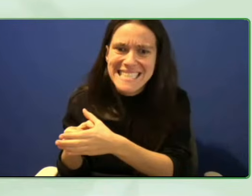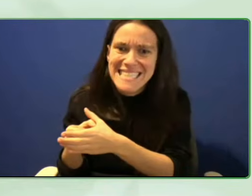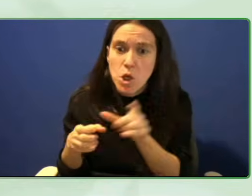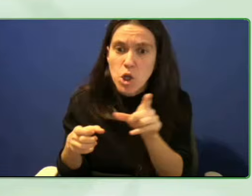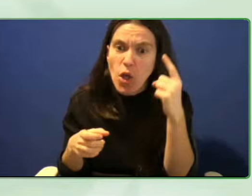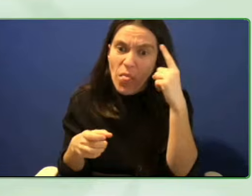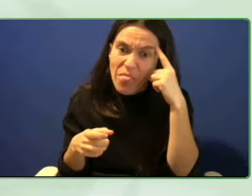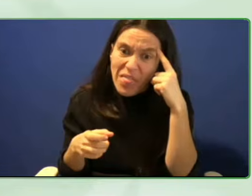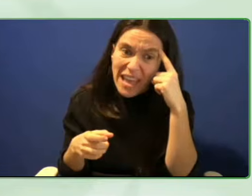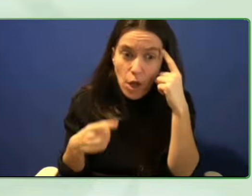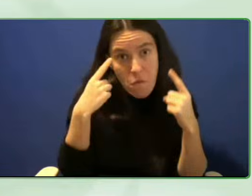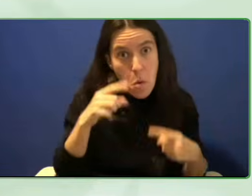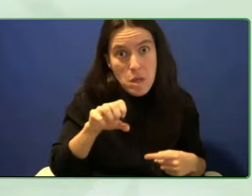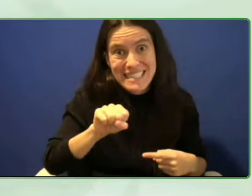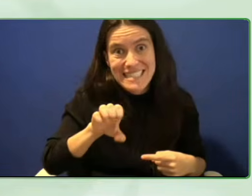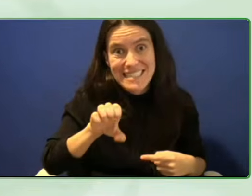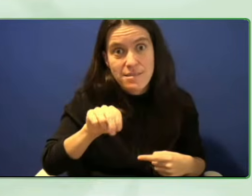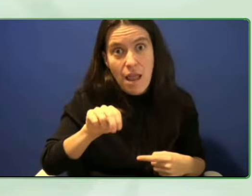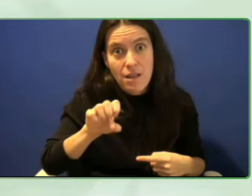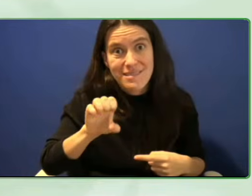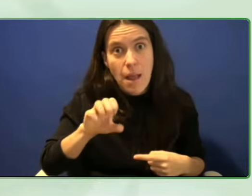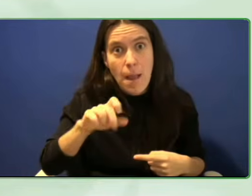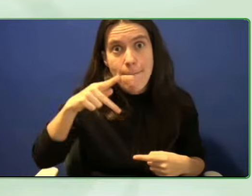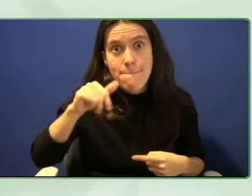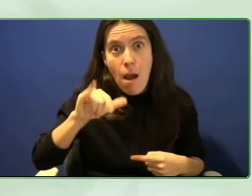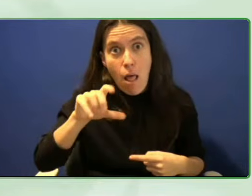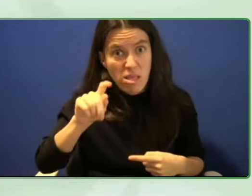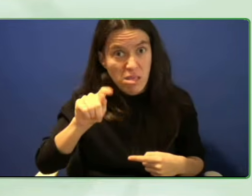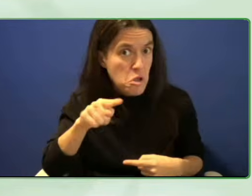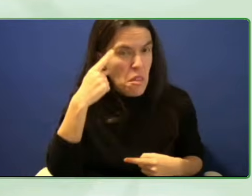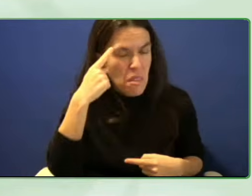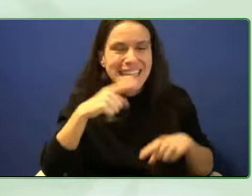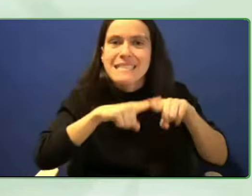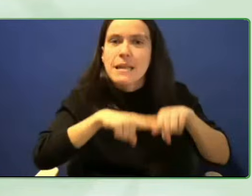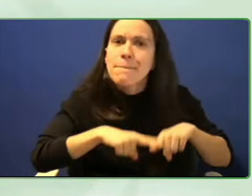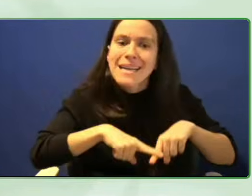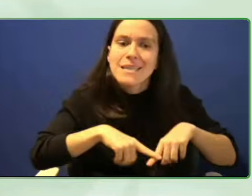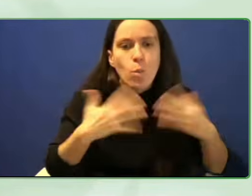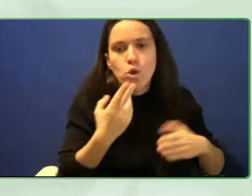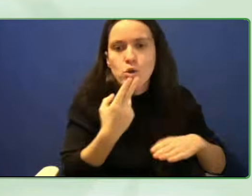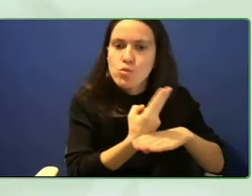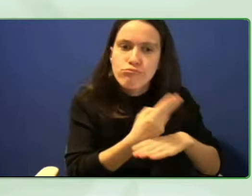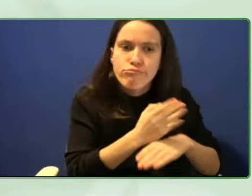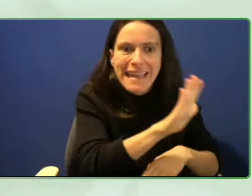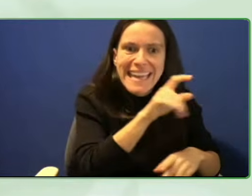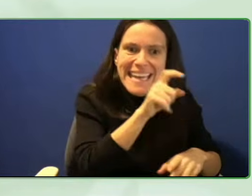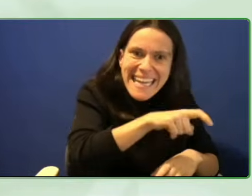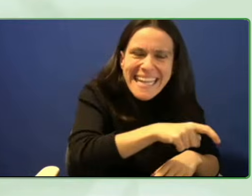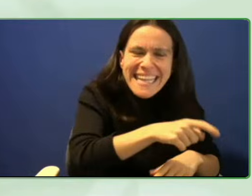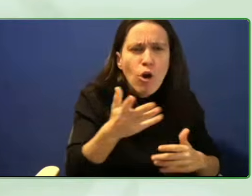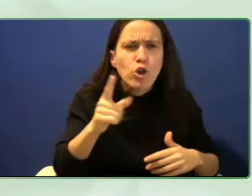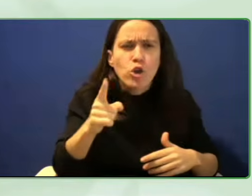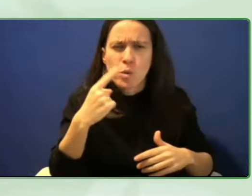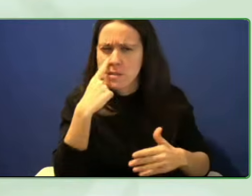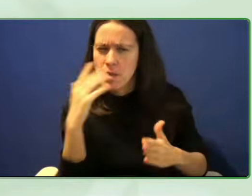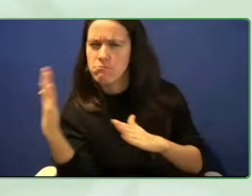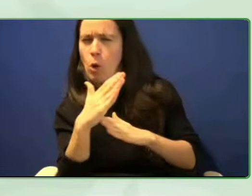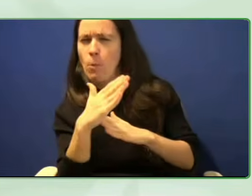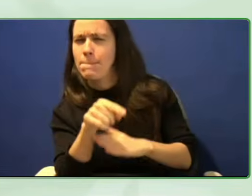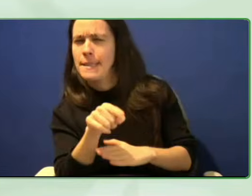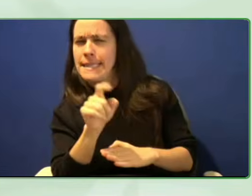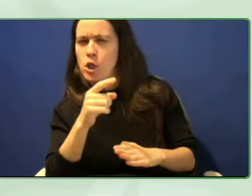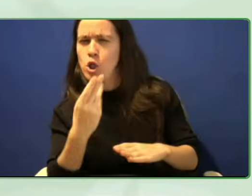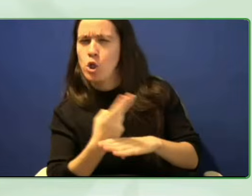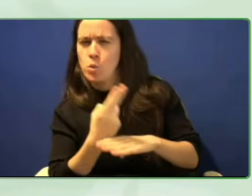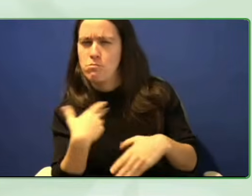SensePilot, depending on different needs and use cases? What are the primary ones that you're seeing right now? Yeah, I mean, it kind of